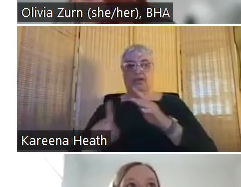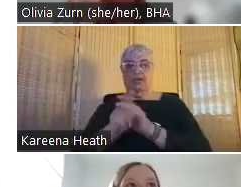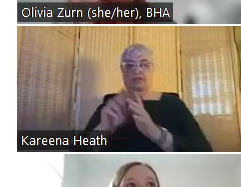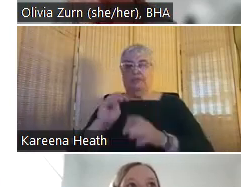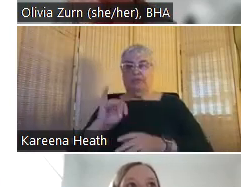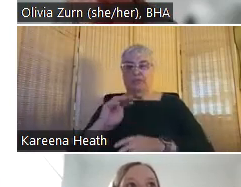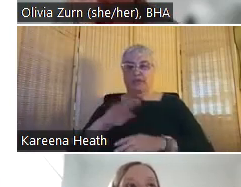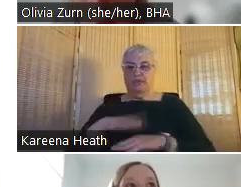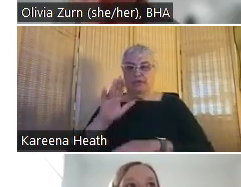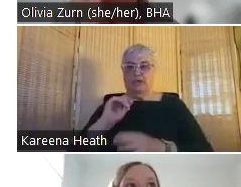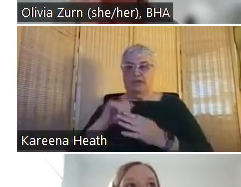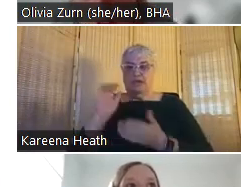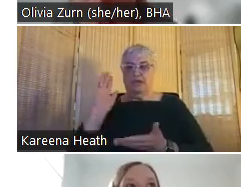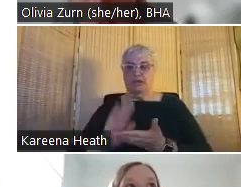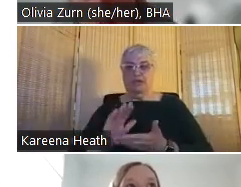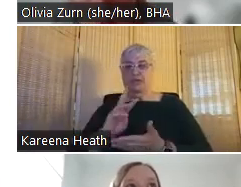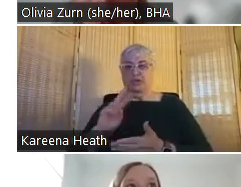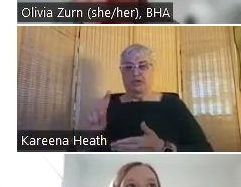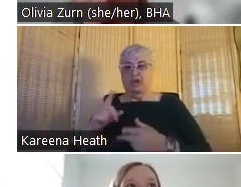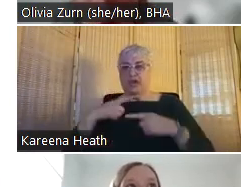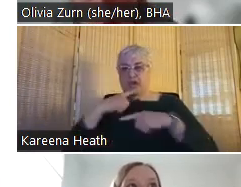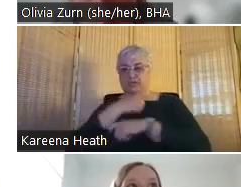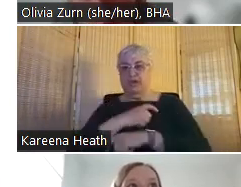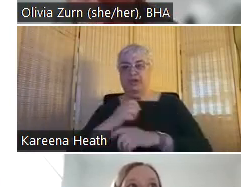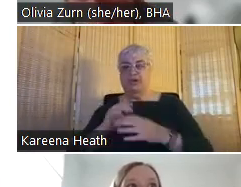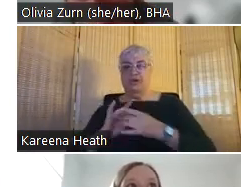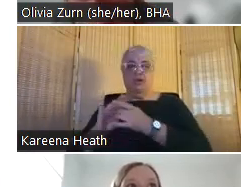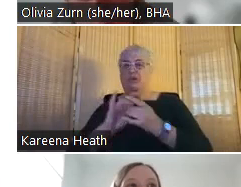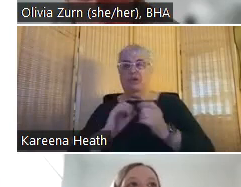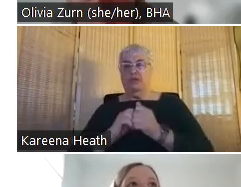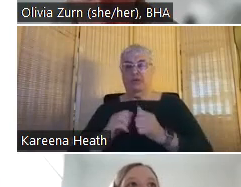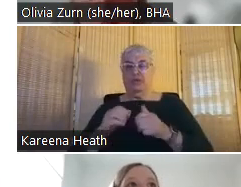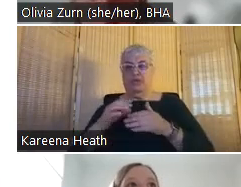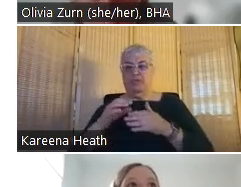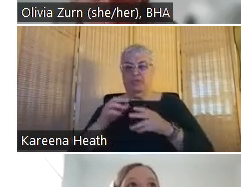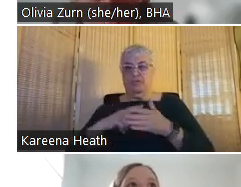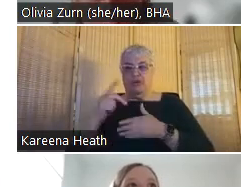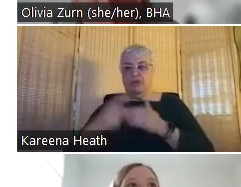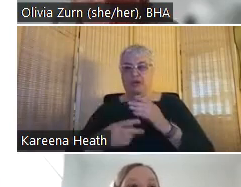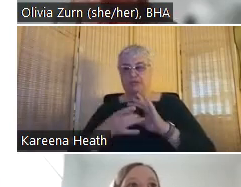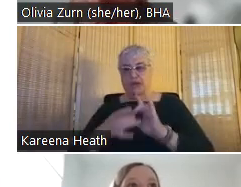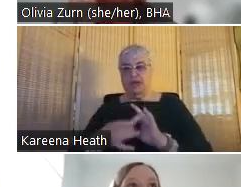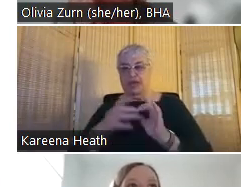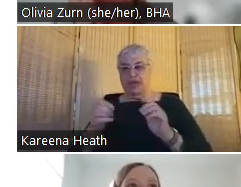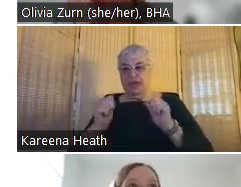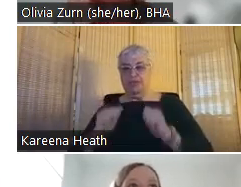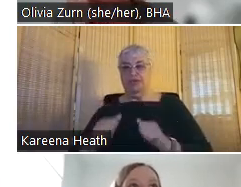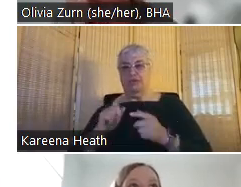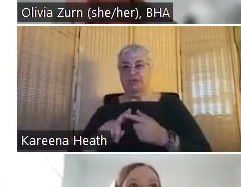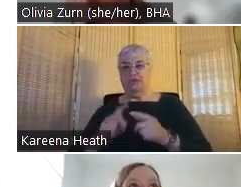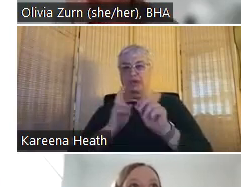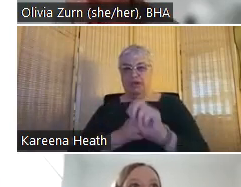of significant withdrawal complications, cooperate with program guidelines, and be able and willing to participate